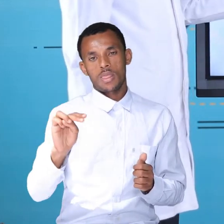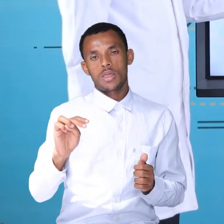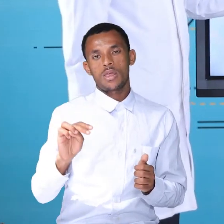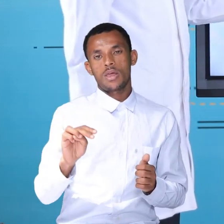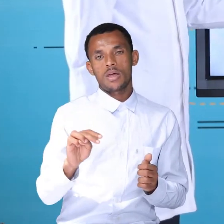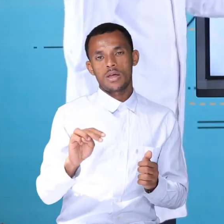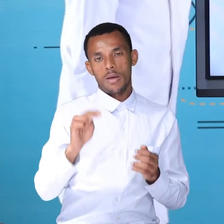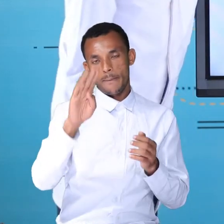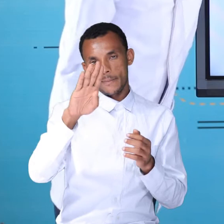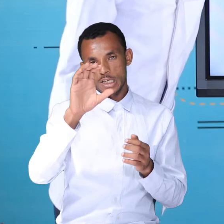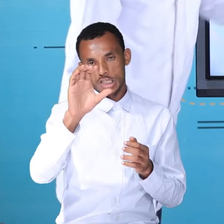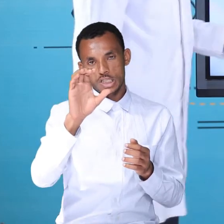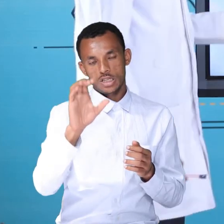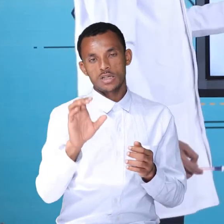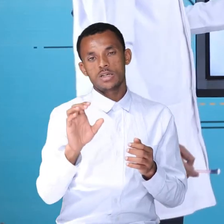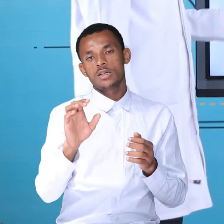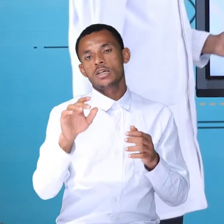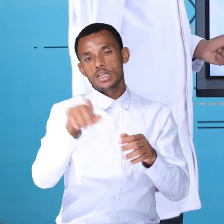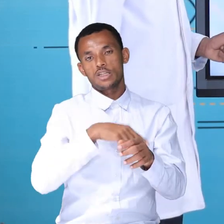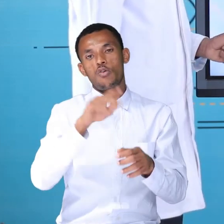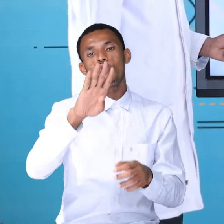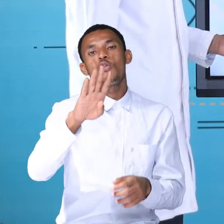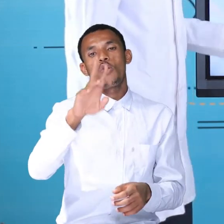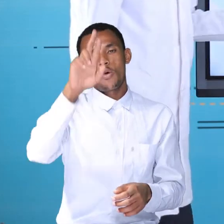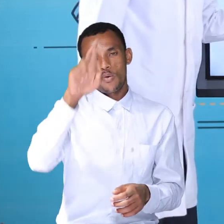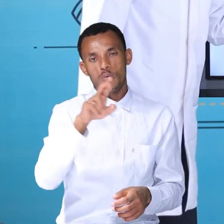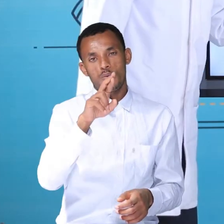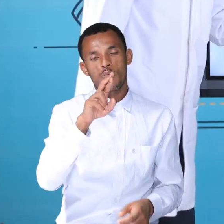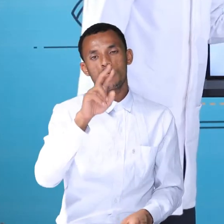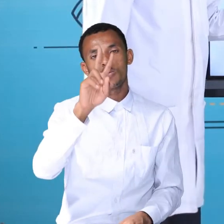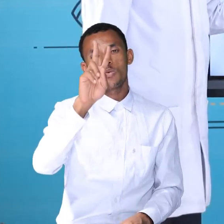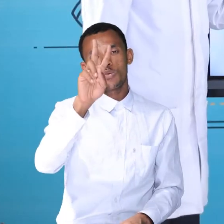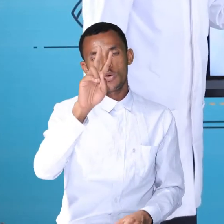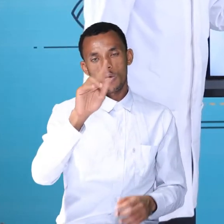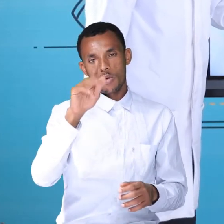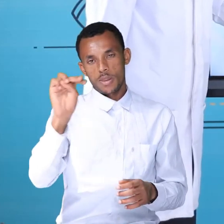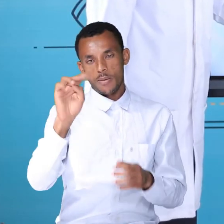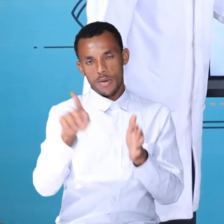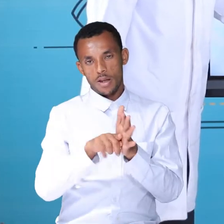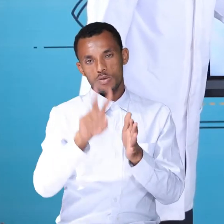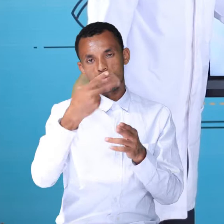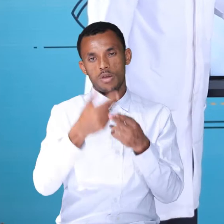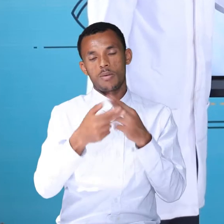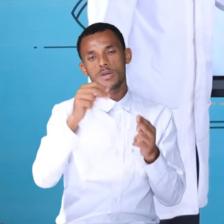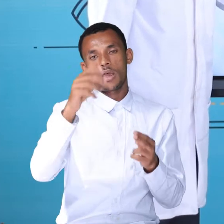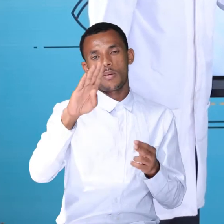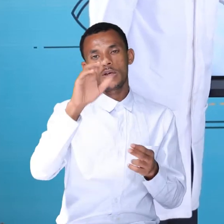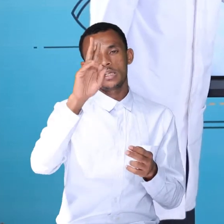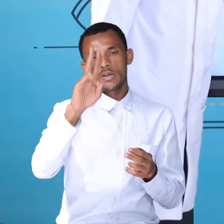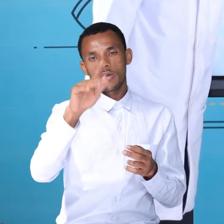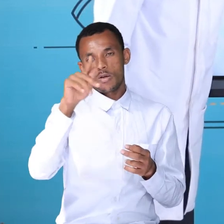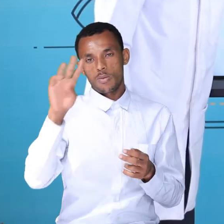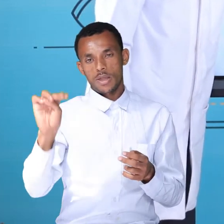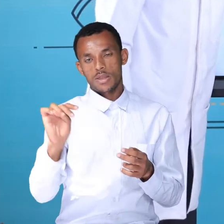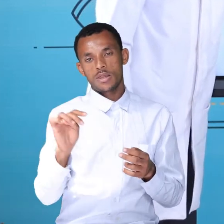plus BC, the distance it was 4√2 kilometers, minus 2 times AB 7 kilometers times